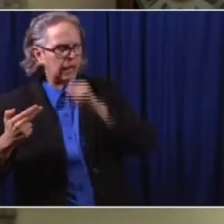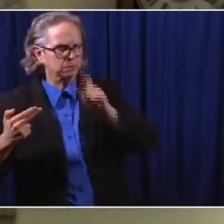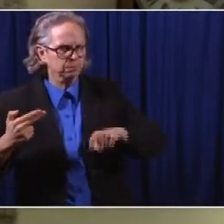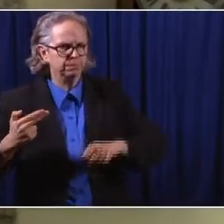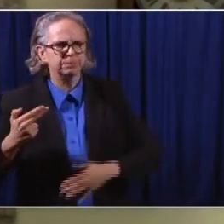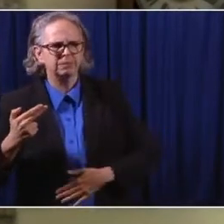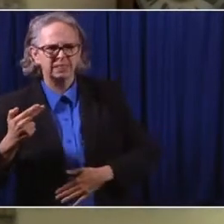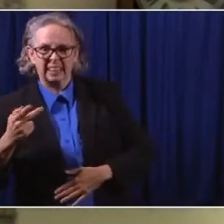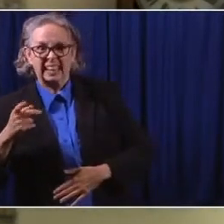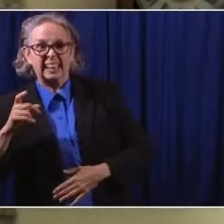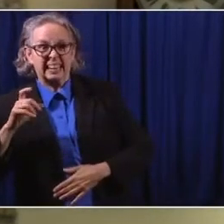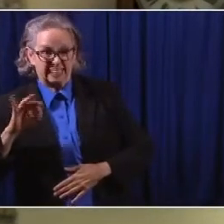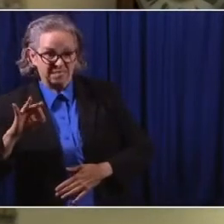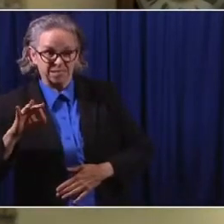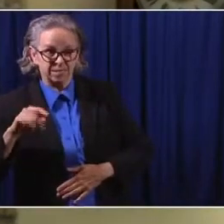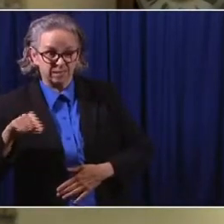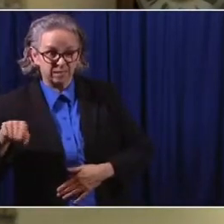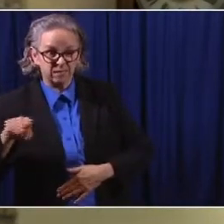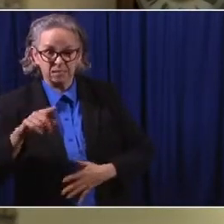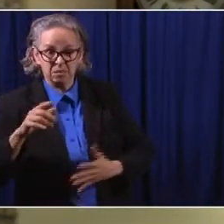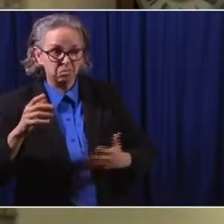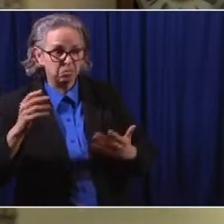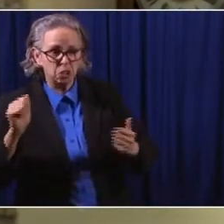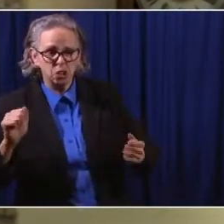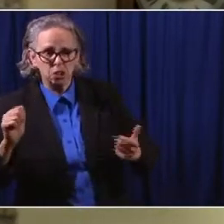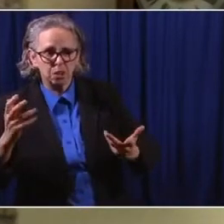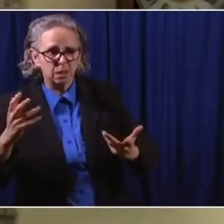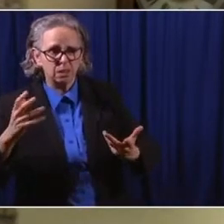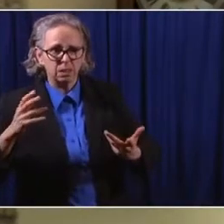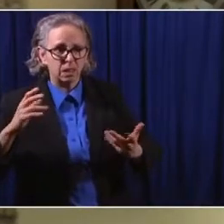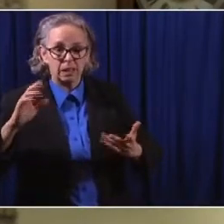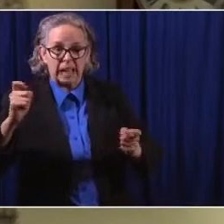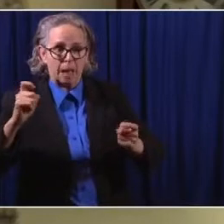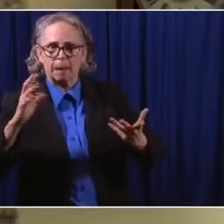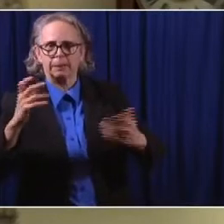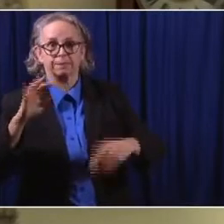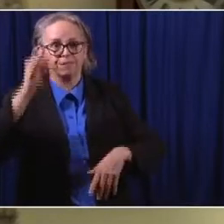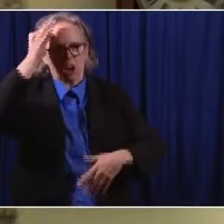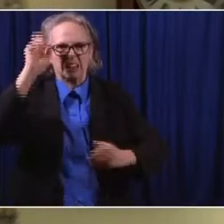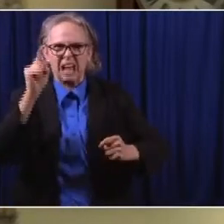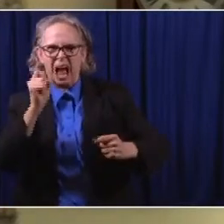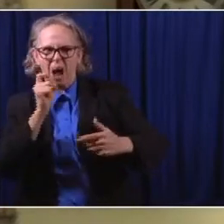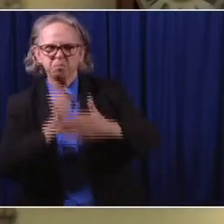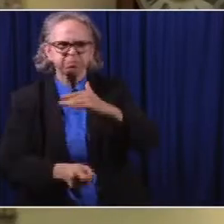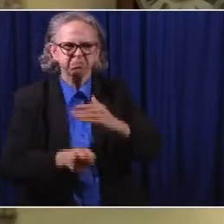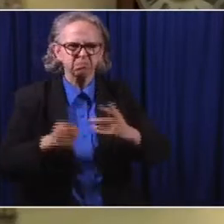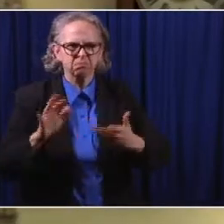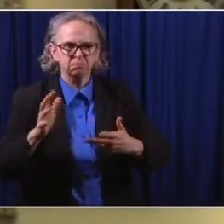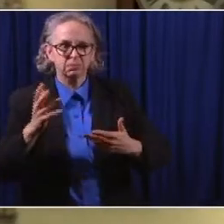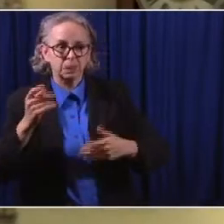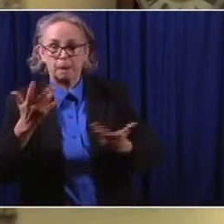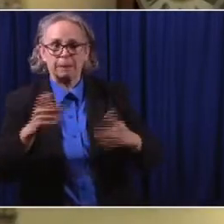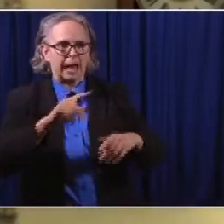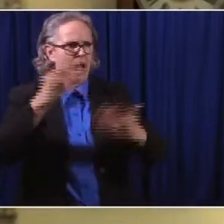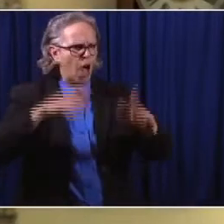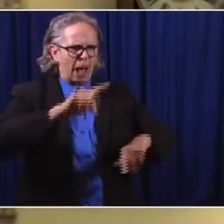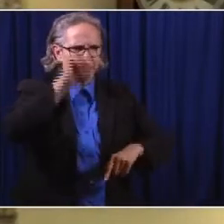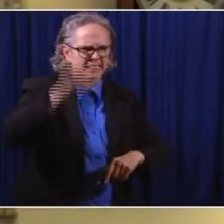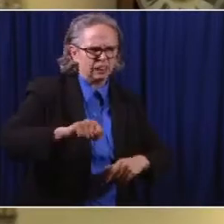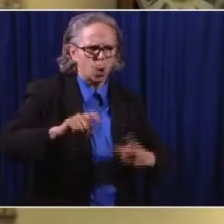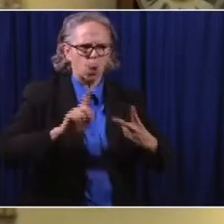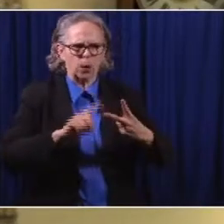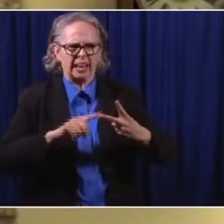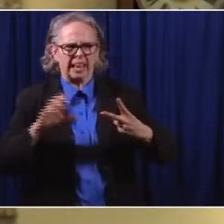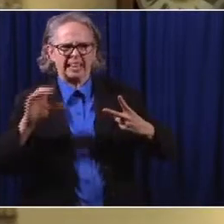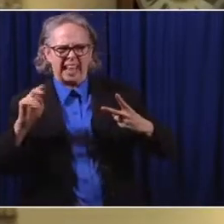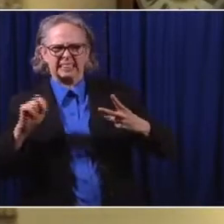face federal charges as well. That's a program that's happening in Toledo, Canton, Youngstown this weekend.